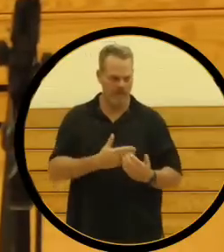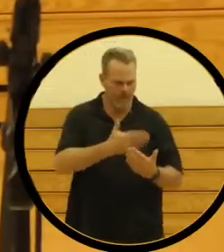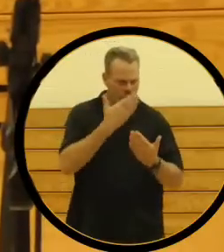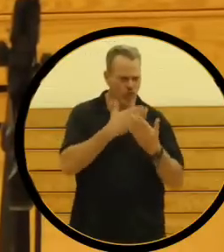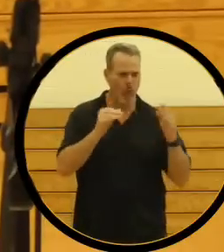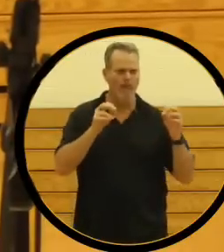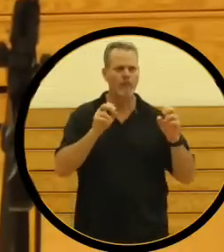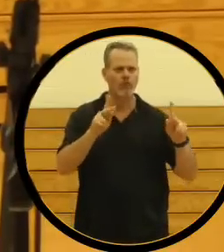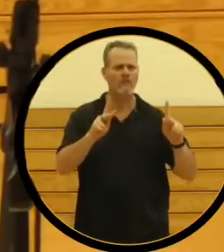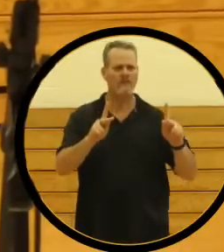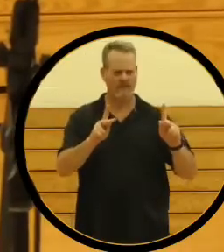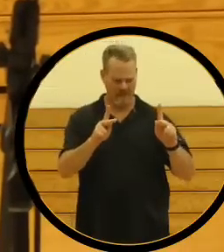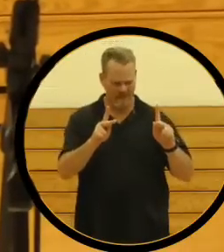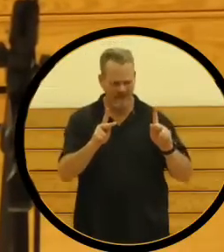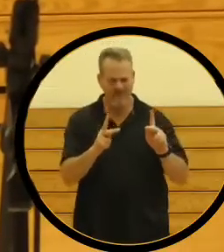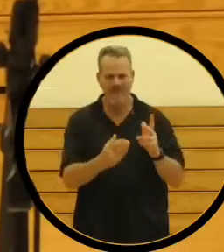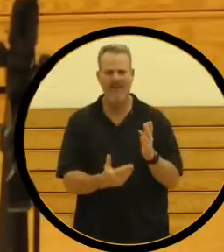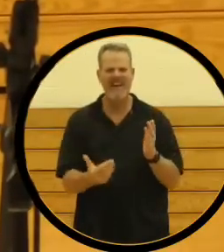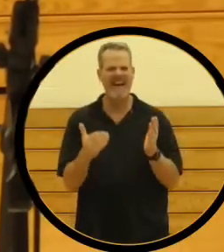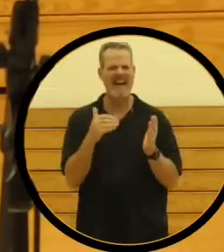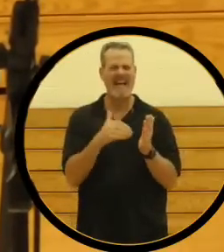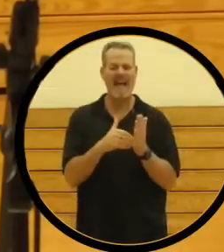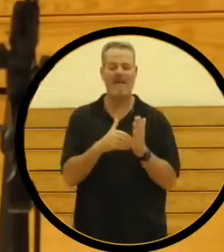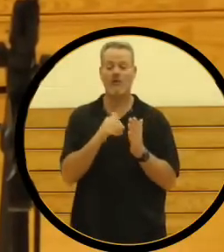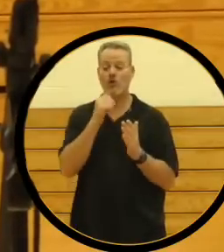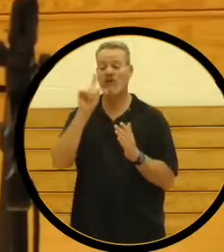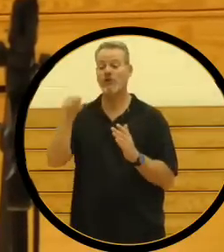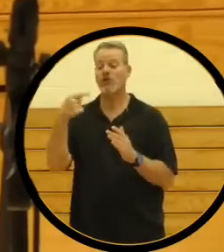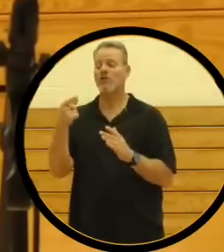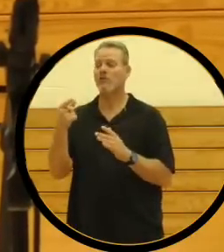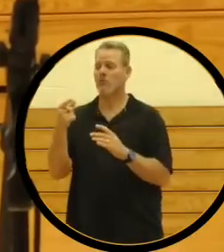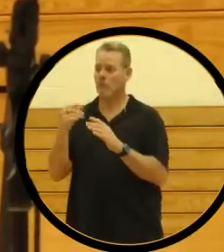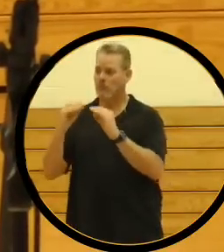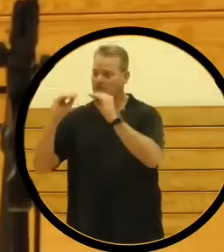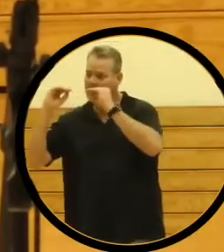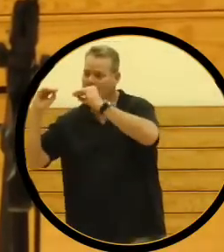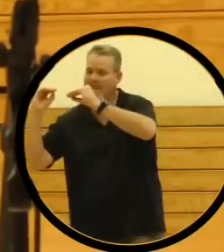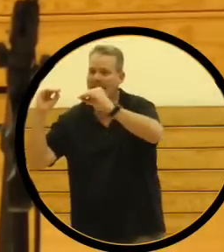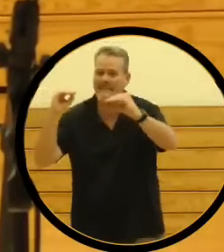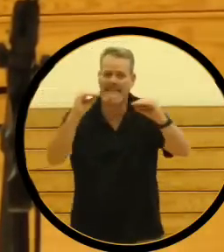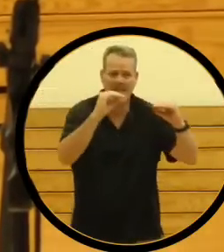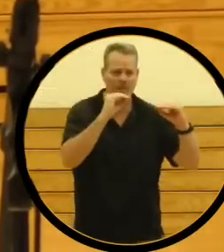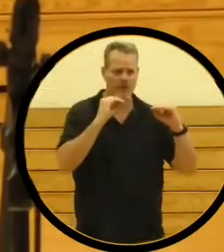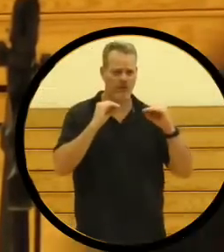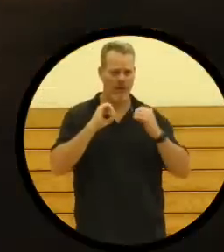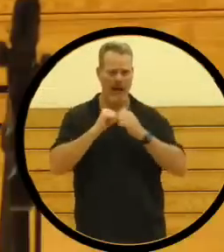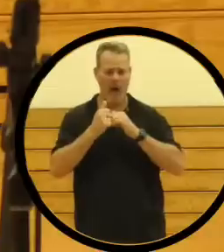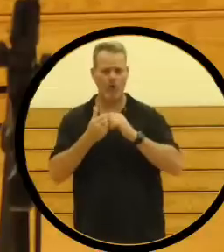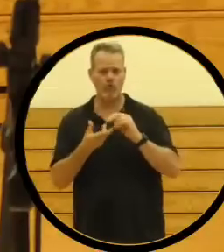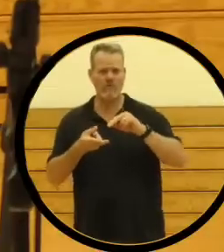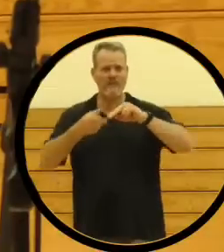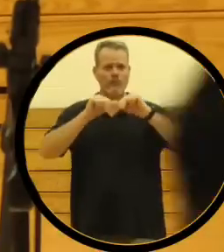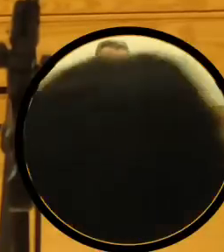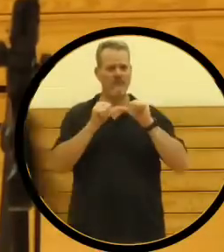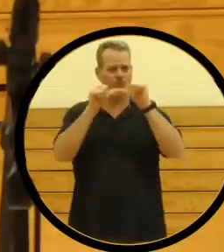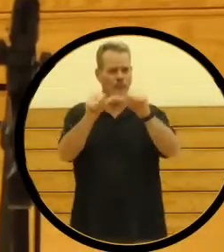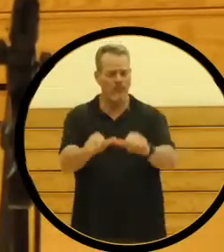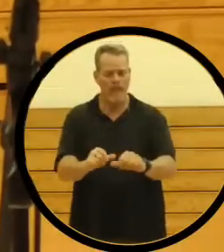great opportunity, again, not to only build awareness of resources and how to increase resilience,